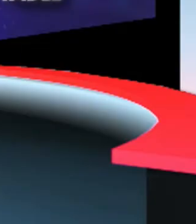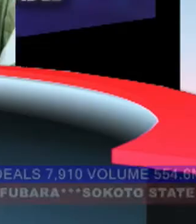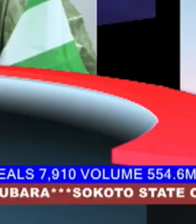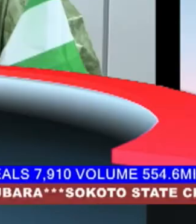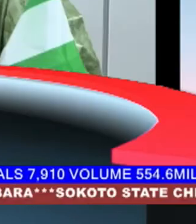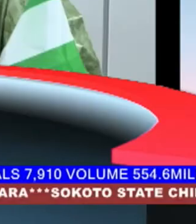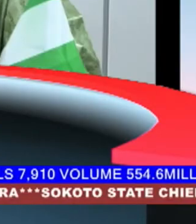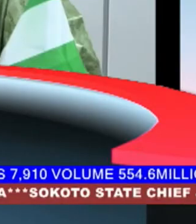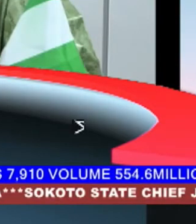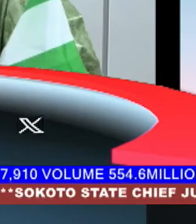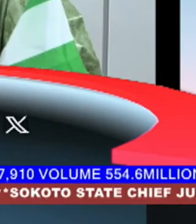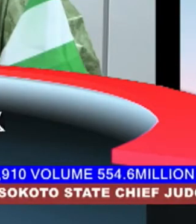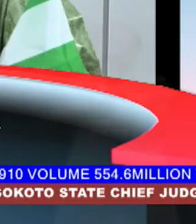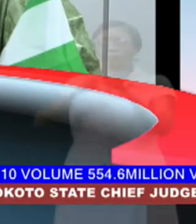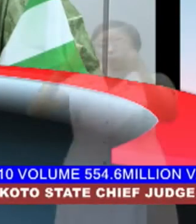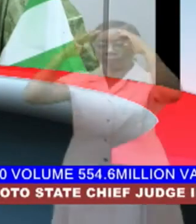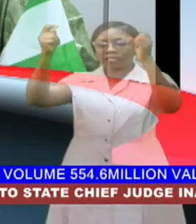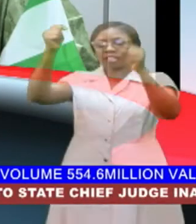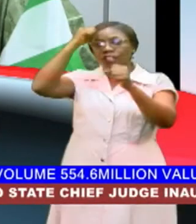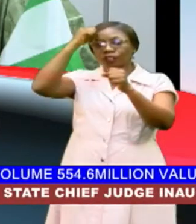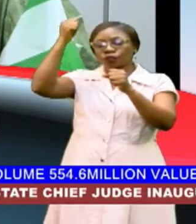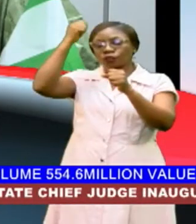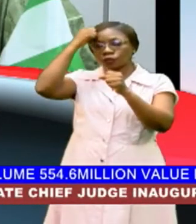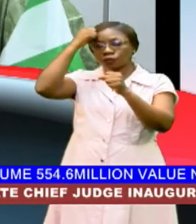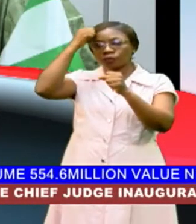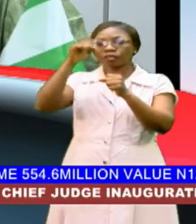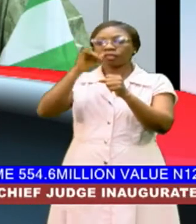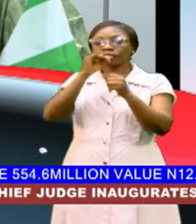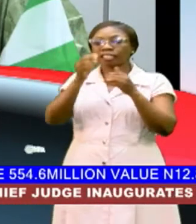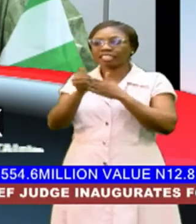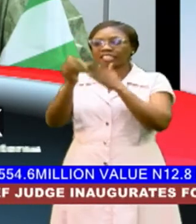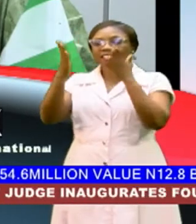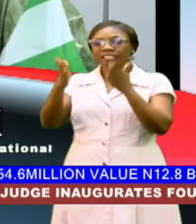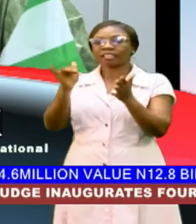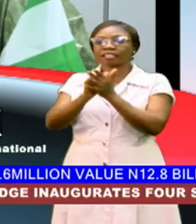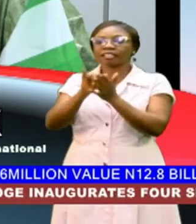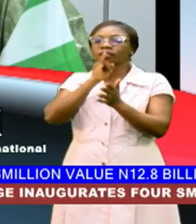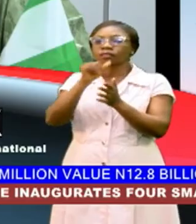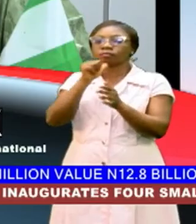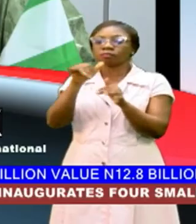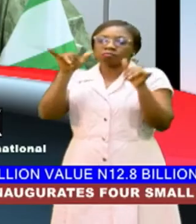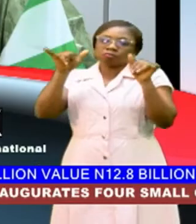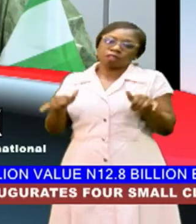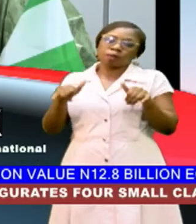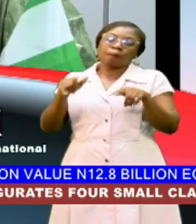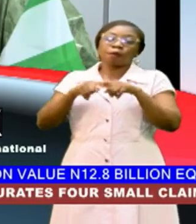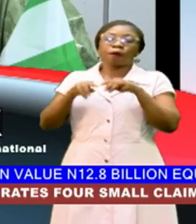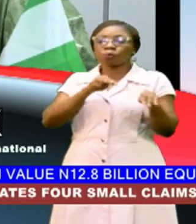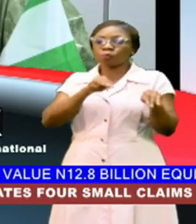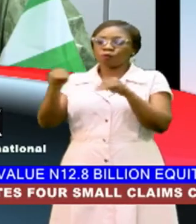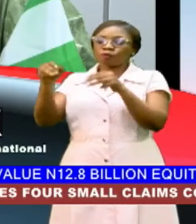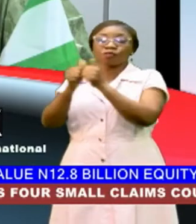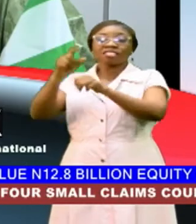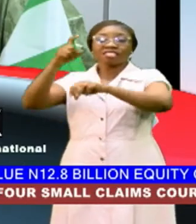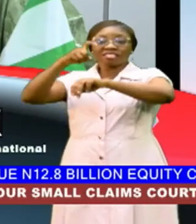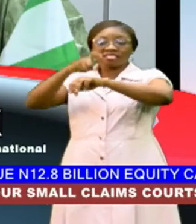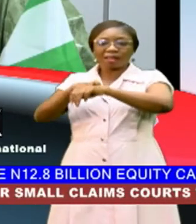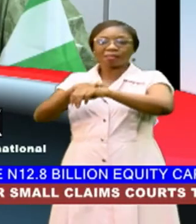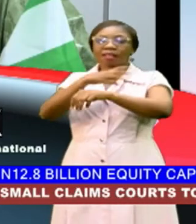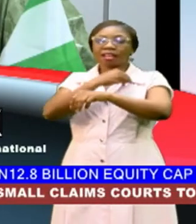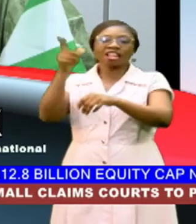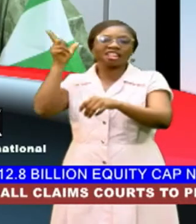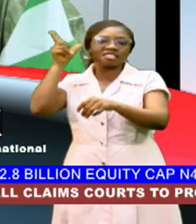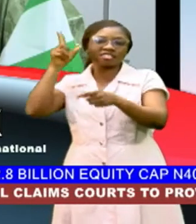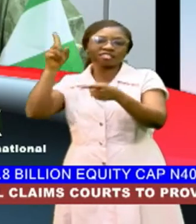Stay tuned. President Bola Tinubu is a leader who is not static but moving with the times and listens to the plight